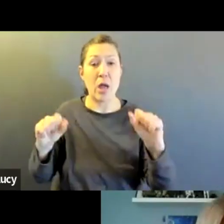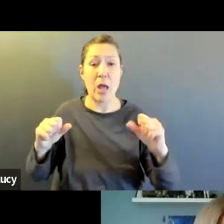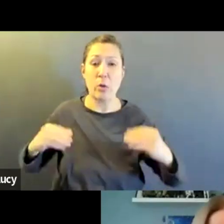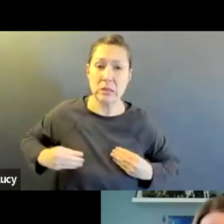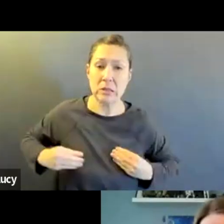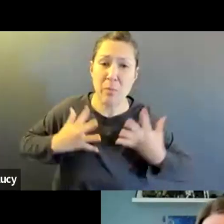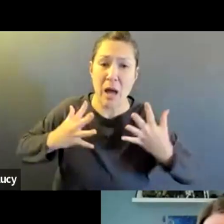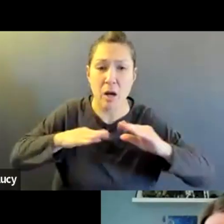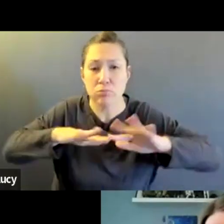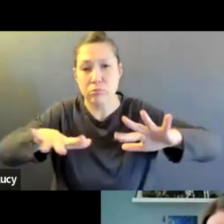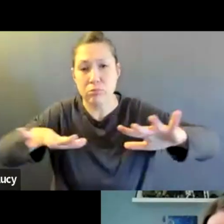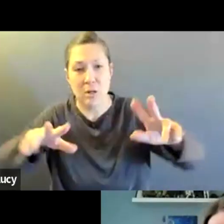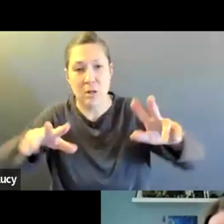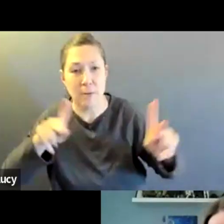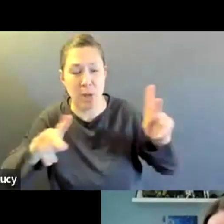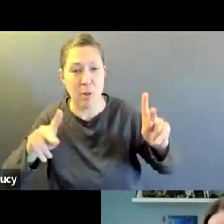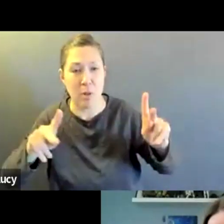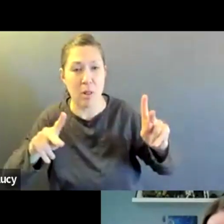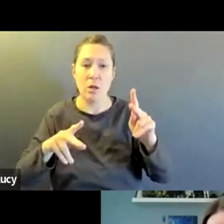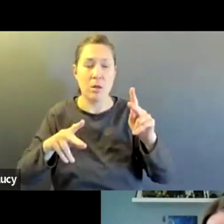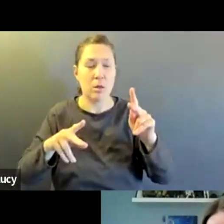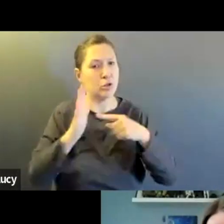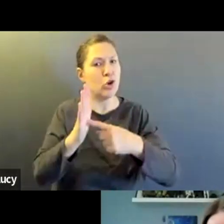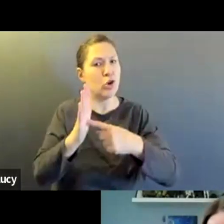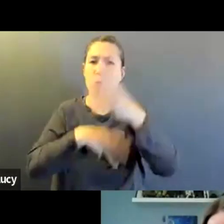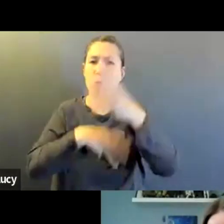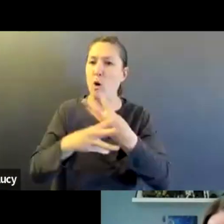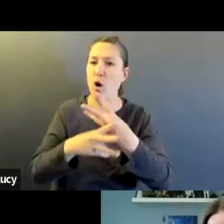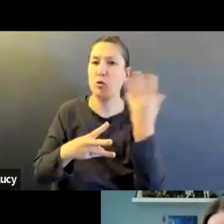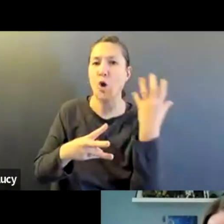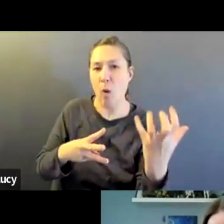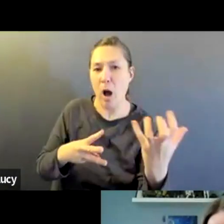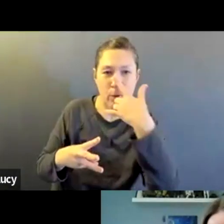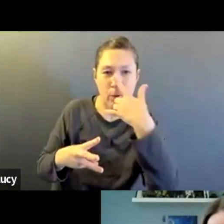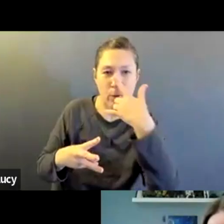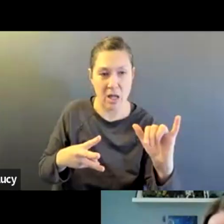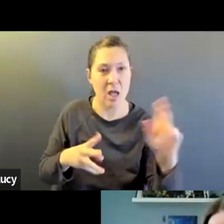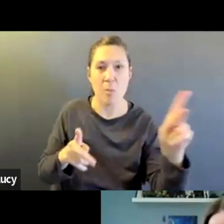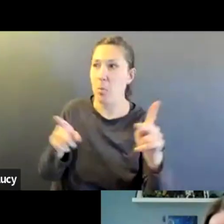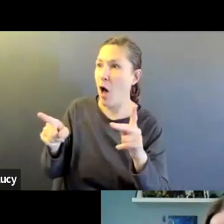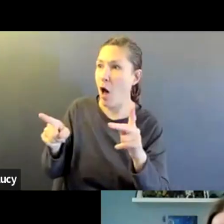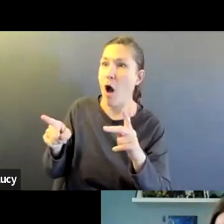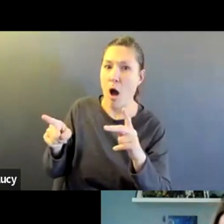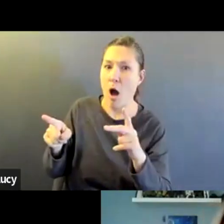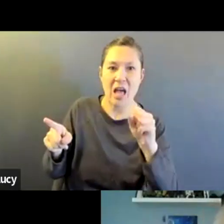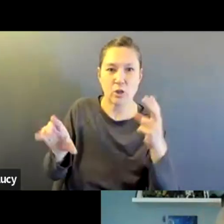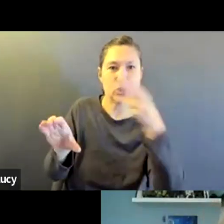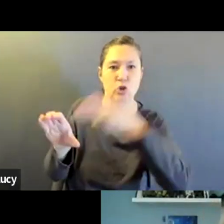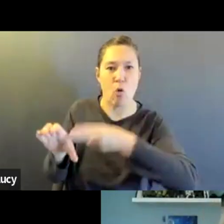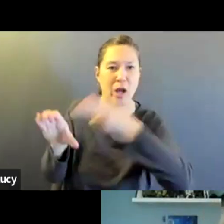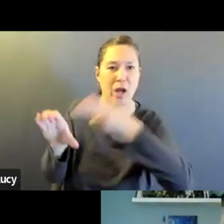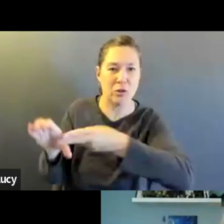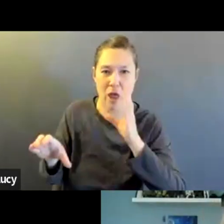story of the country that we want to live in, the more people will join us and the more people will join our efforts to transform